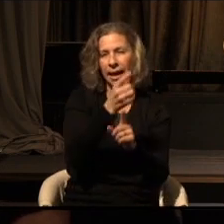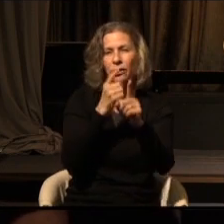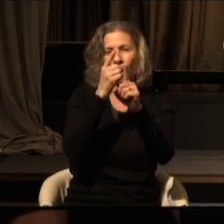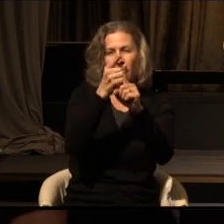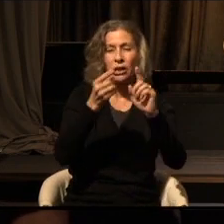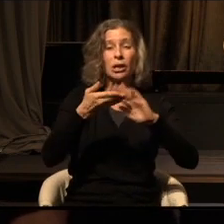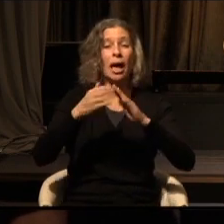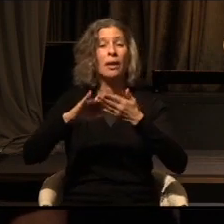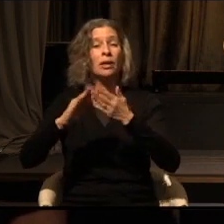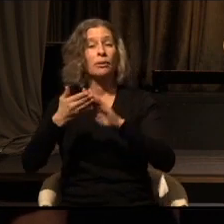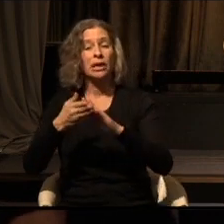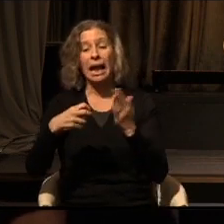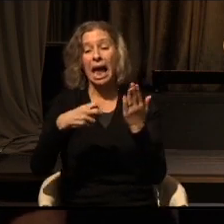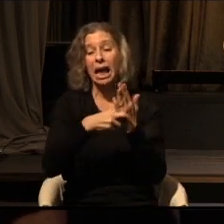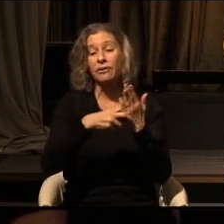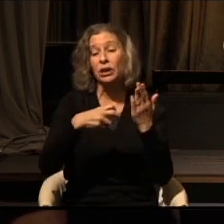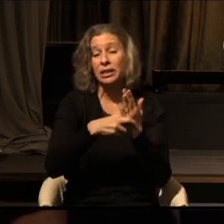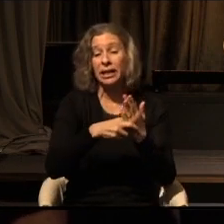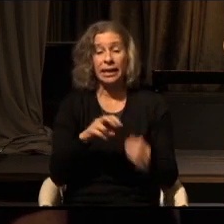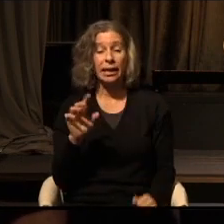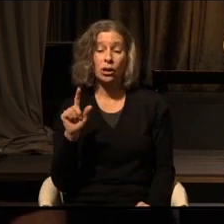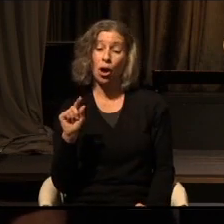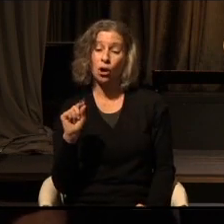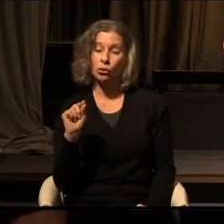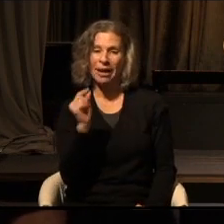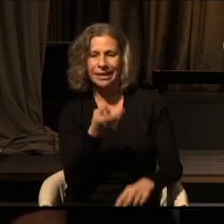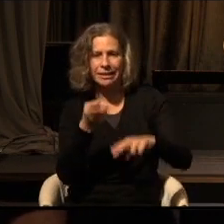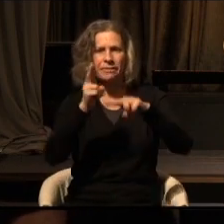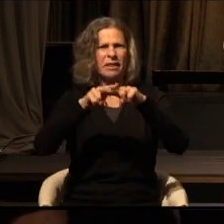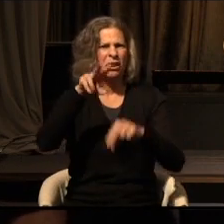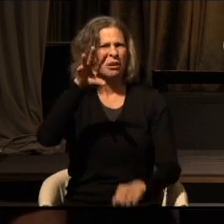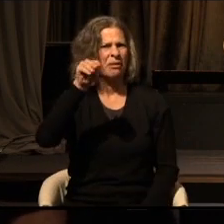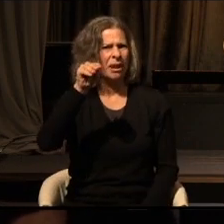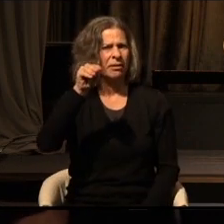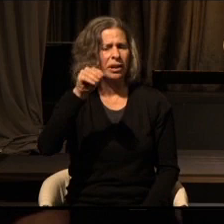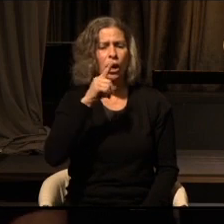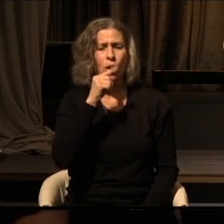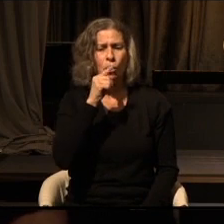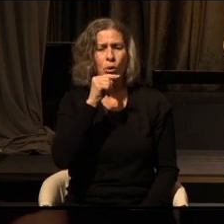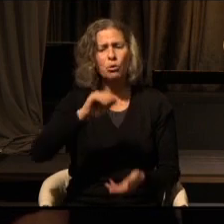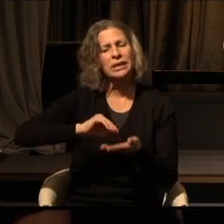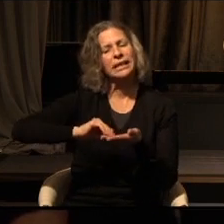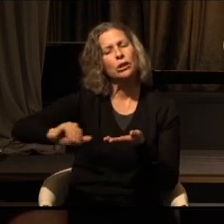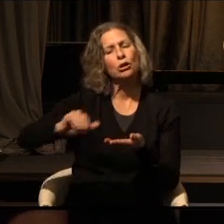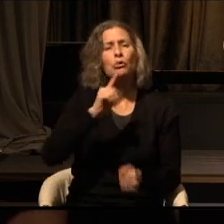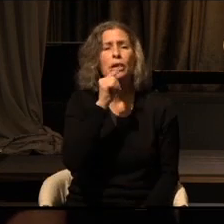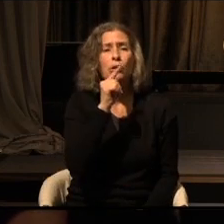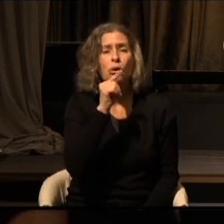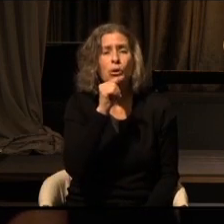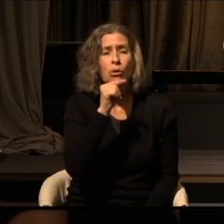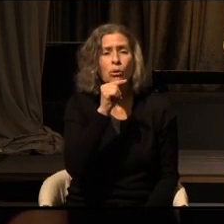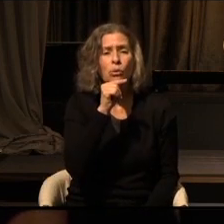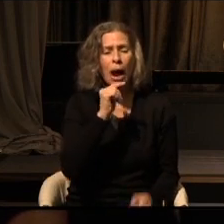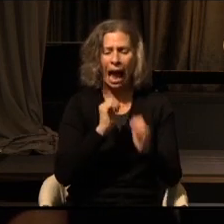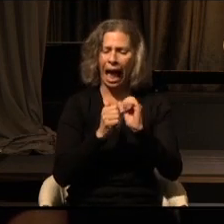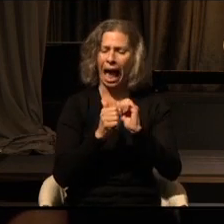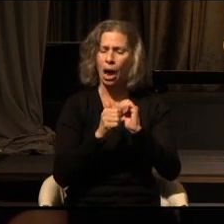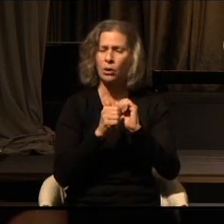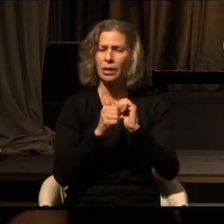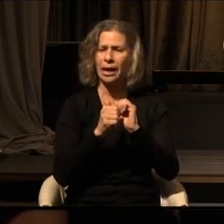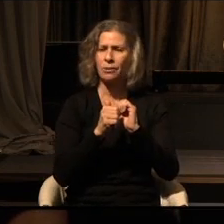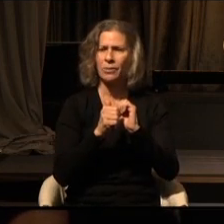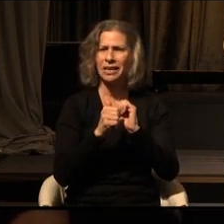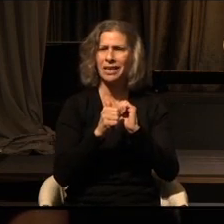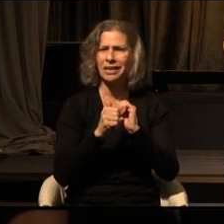If your ticket prices shift from $20 a ticket to $50 a ticket, who's left behind? And what are the creative ways that we can combat